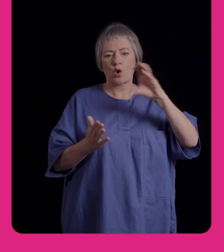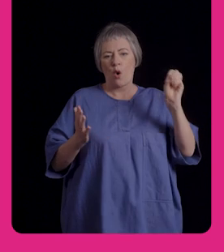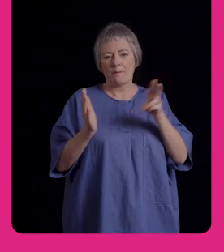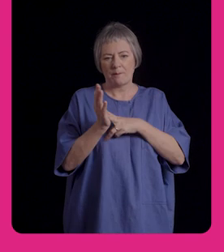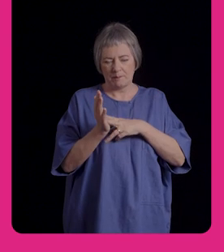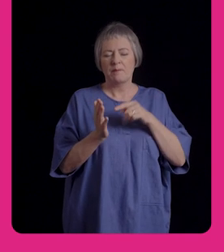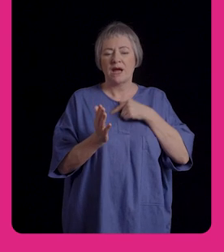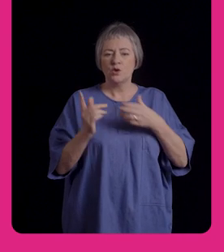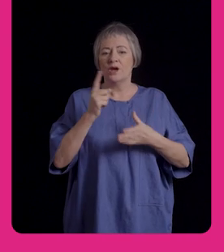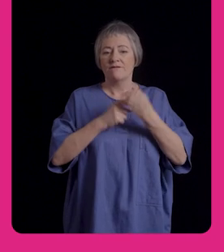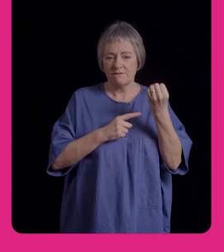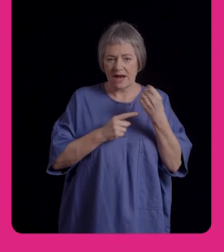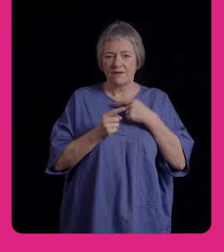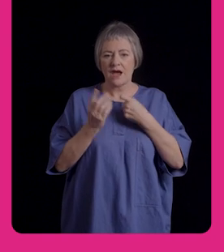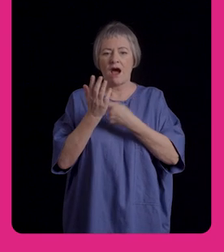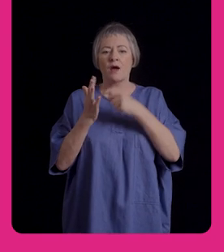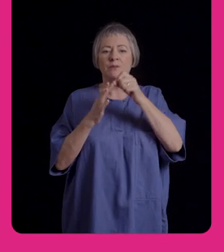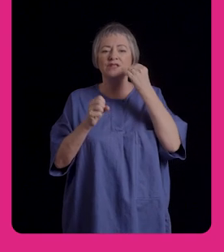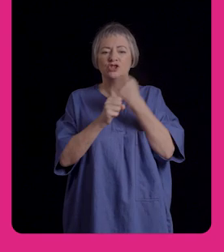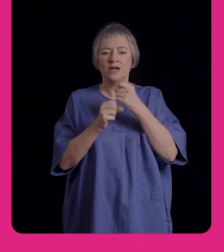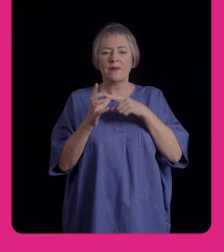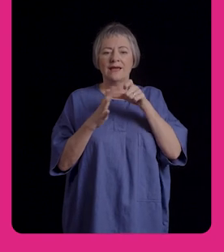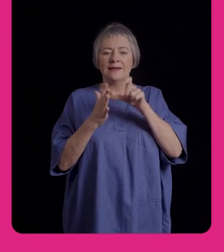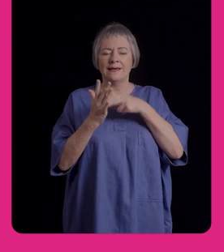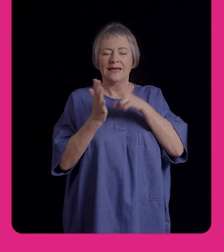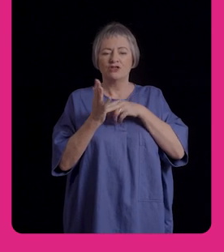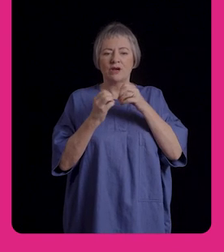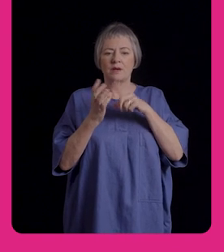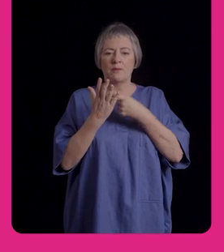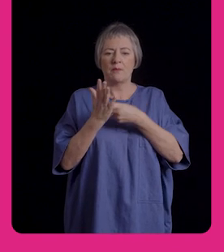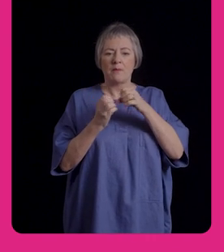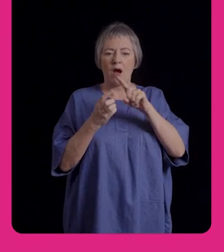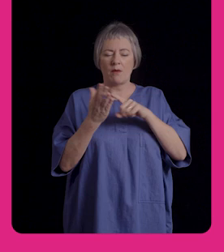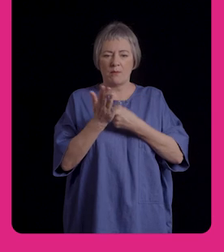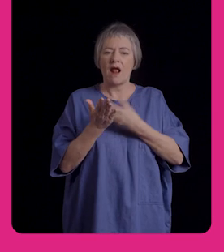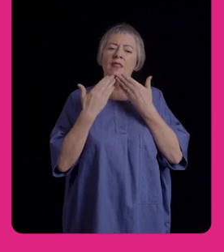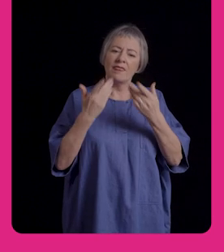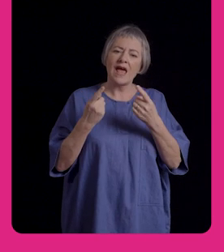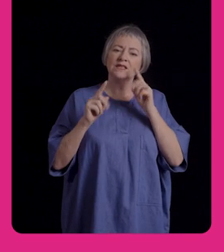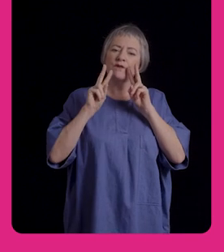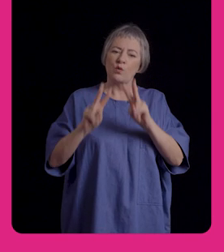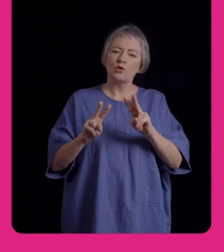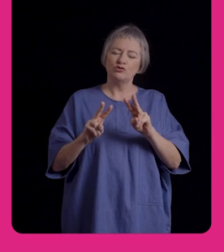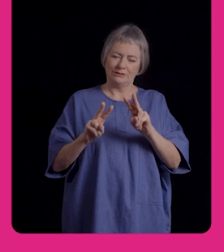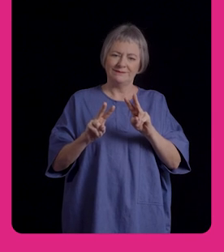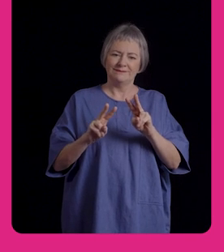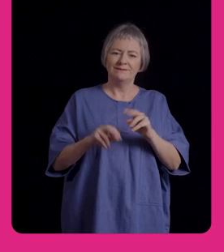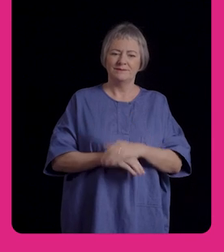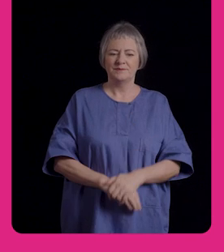Book Week Scotland RPG by Adrian Barber, which we've been basing this game off today. Thanks for watching. See you next time.